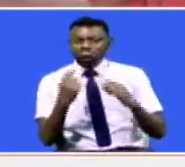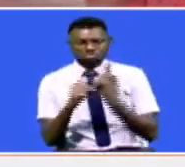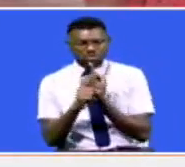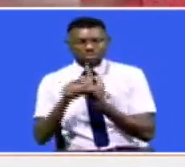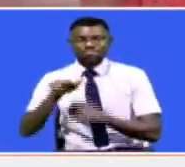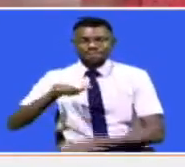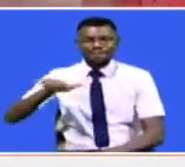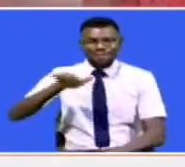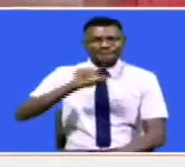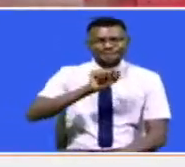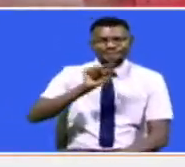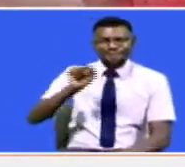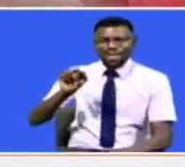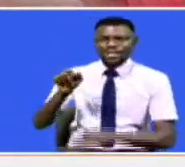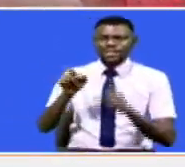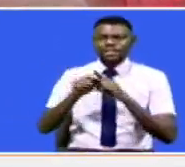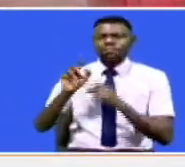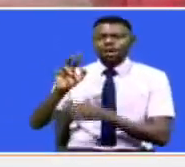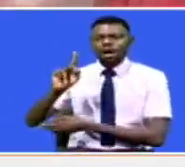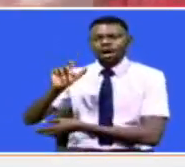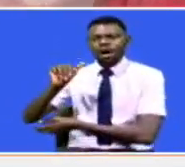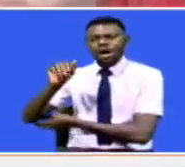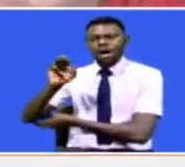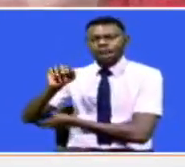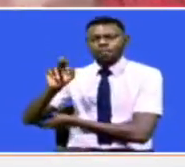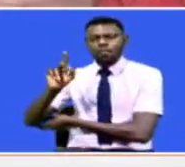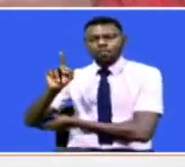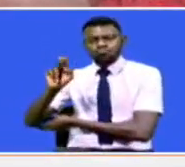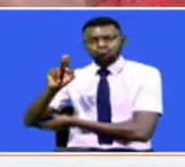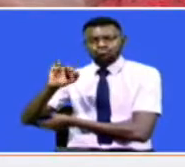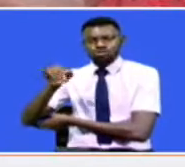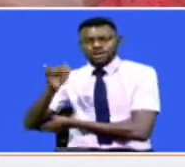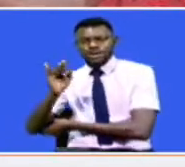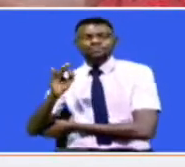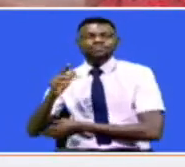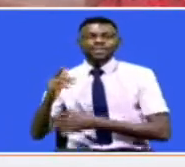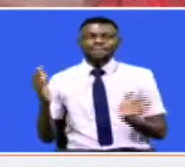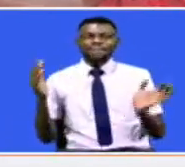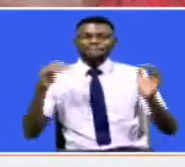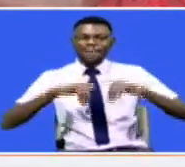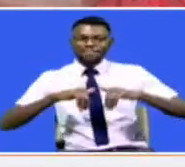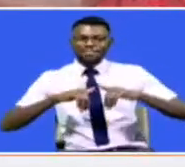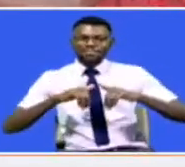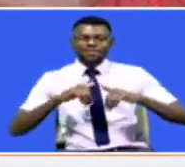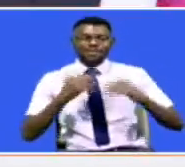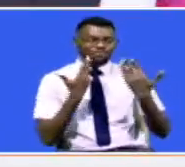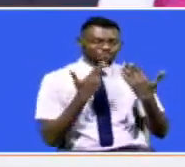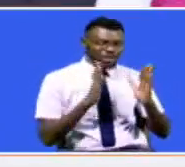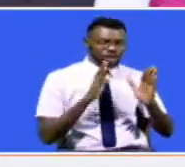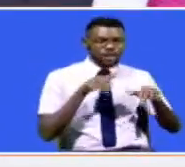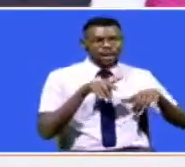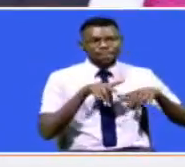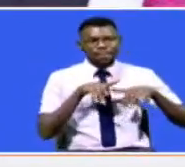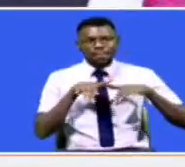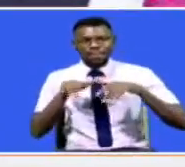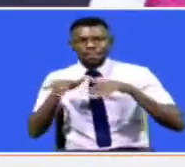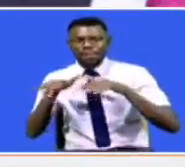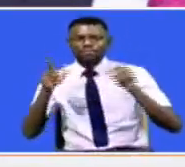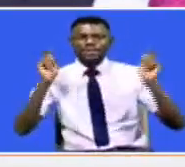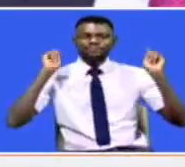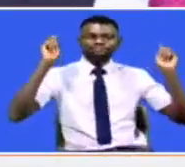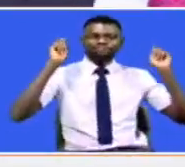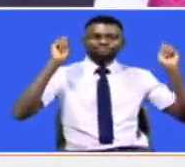hinted that the Kamukunji rally will culminate in a march to the Nairobi Central Business District. Kesho, the